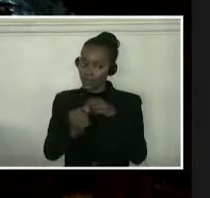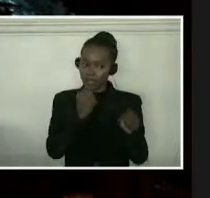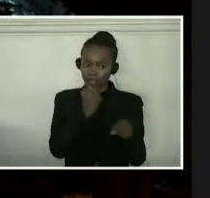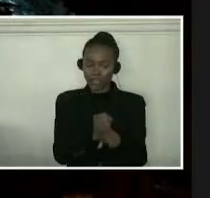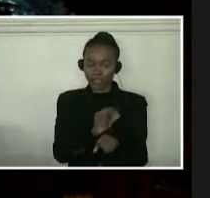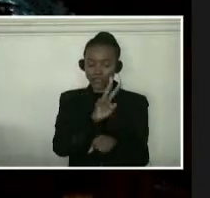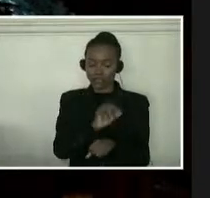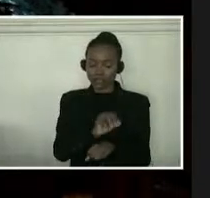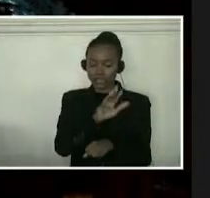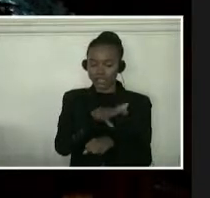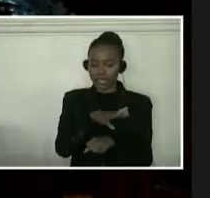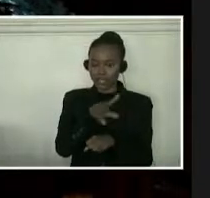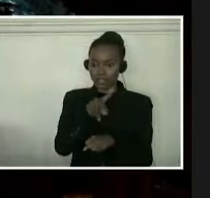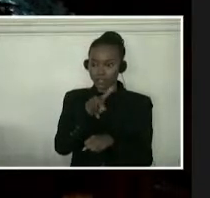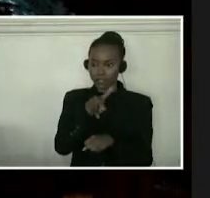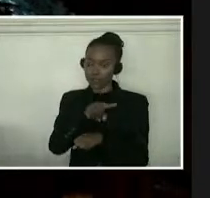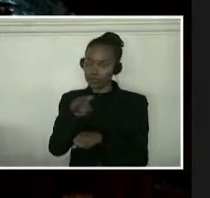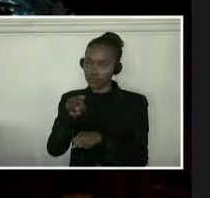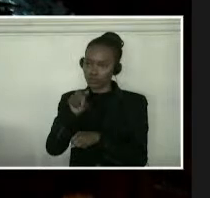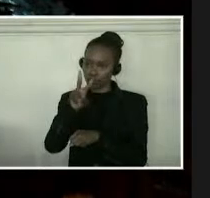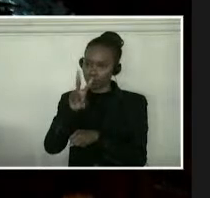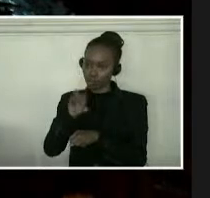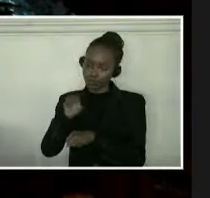of which 28.830